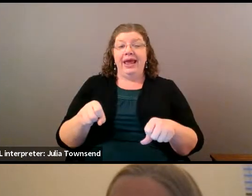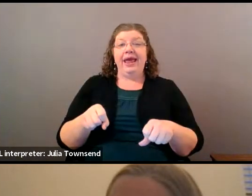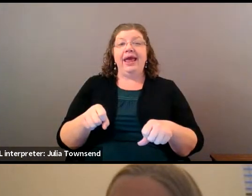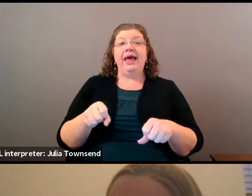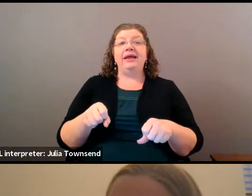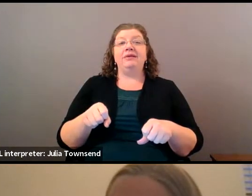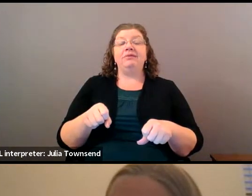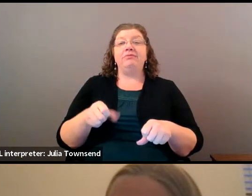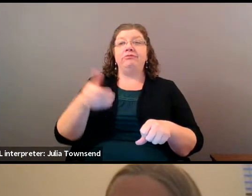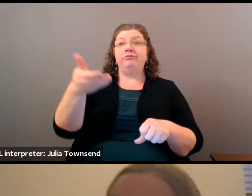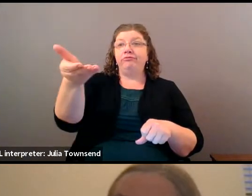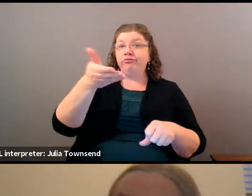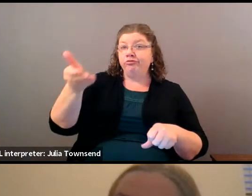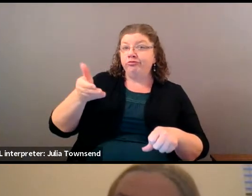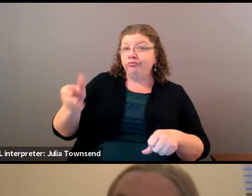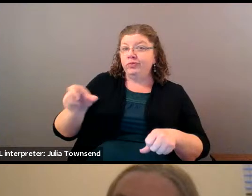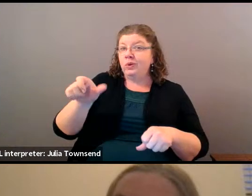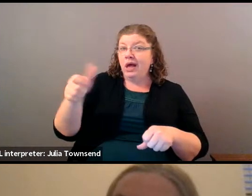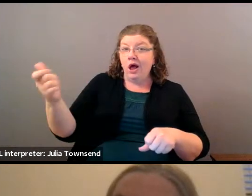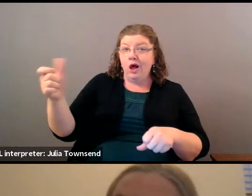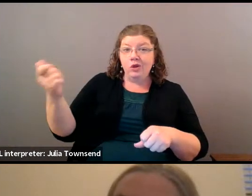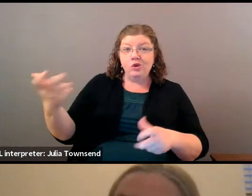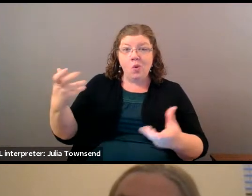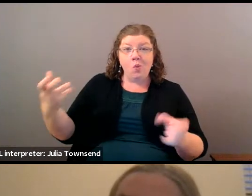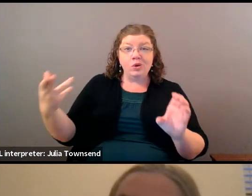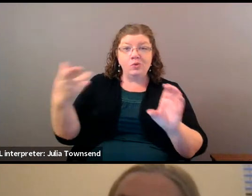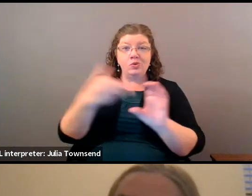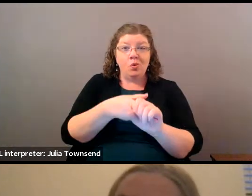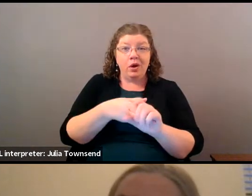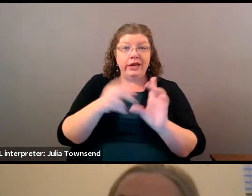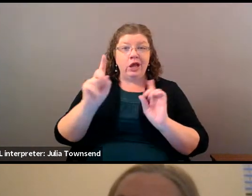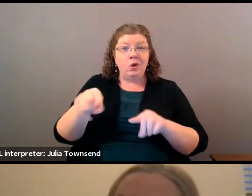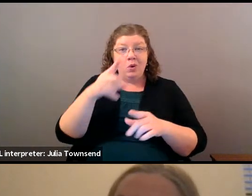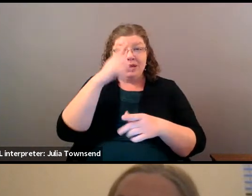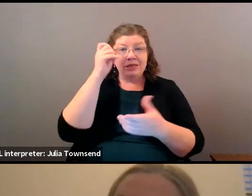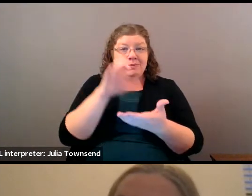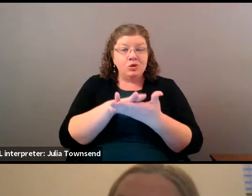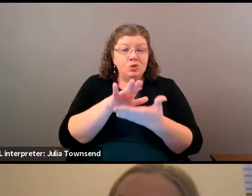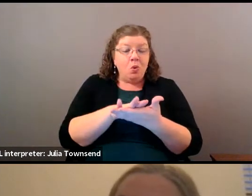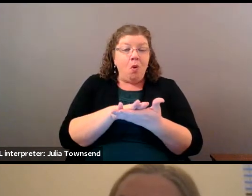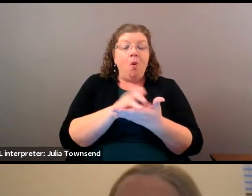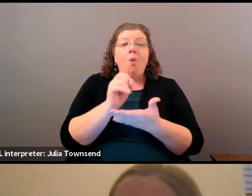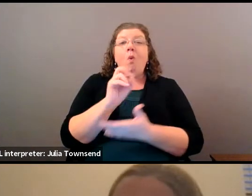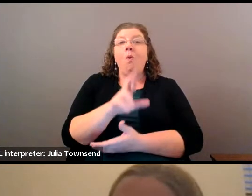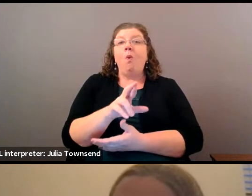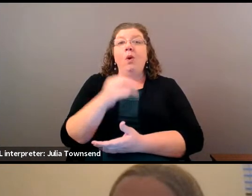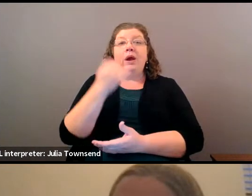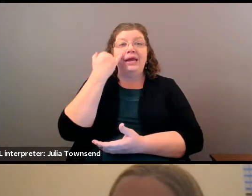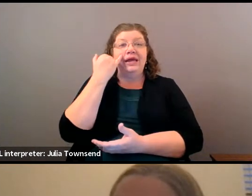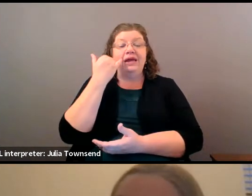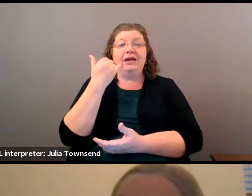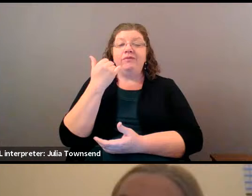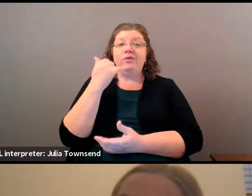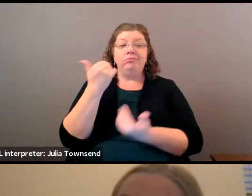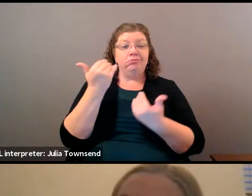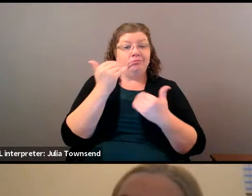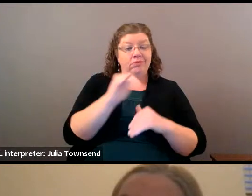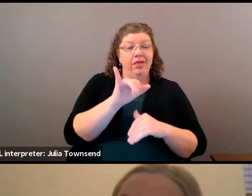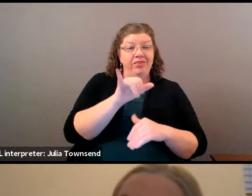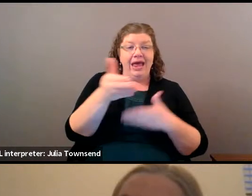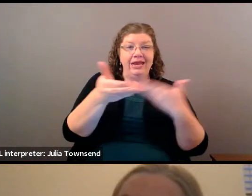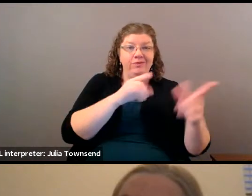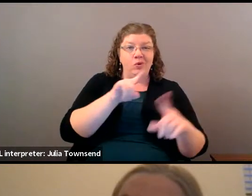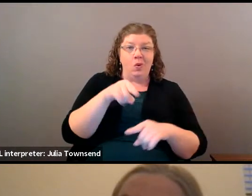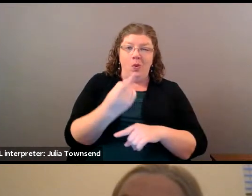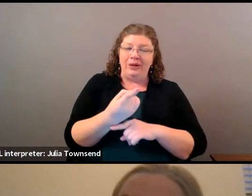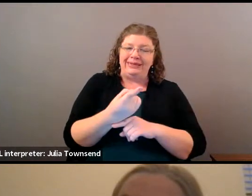to any others that would like to go to summer school, or if you only are sticking with the invitation only. We need a